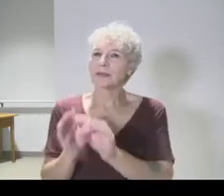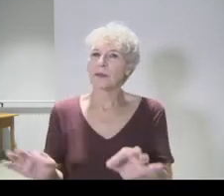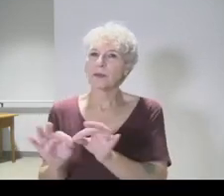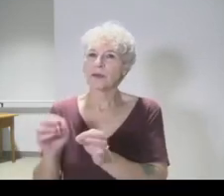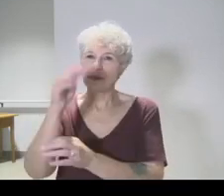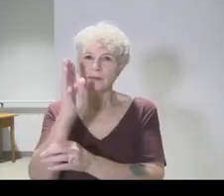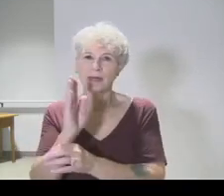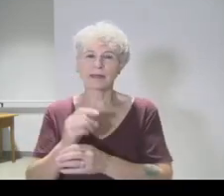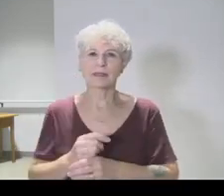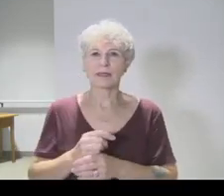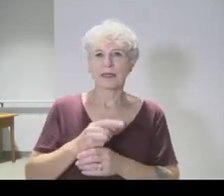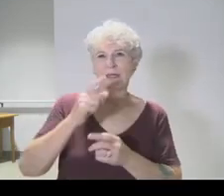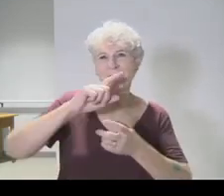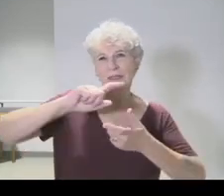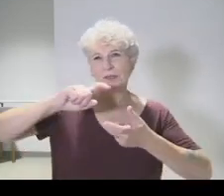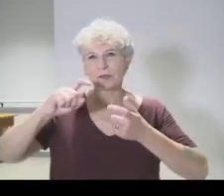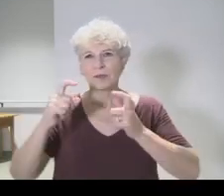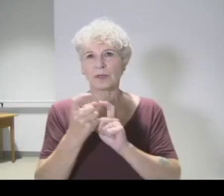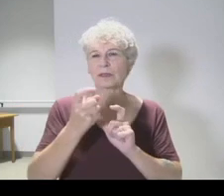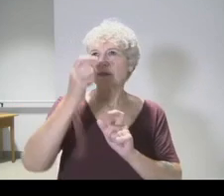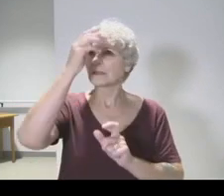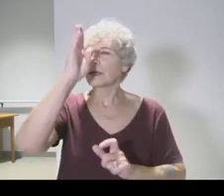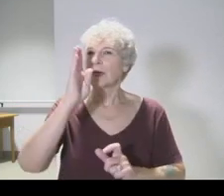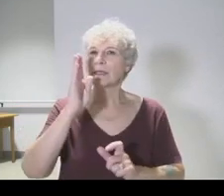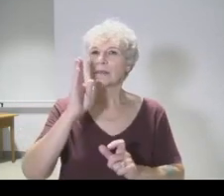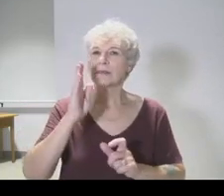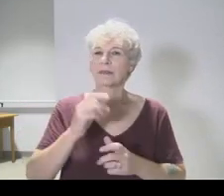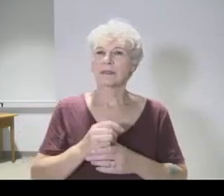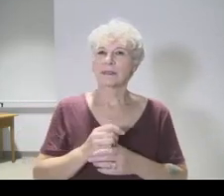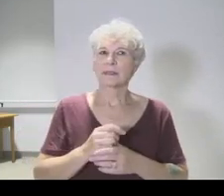they feed our flesh, our eyes, and our pride.